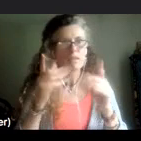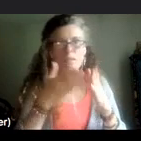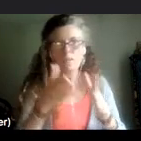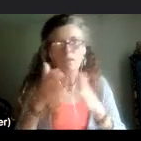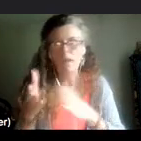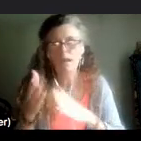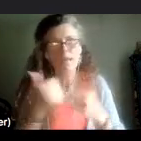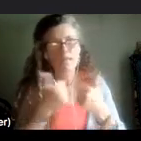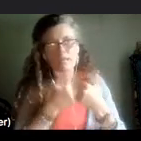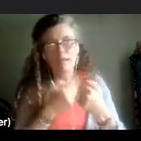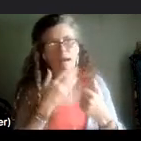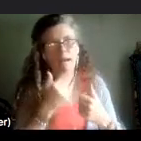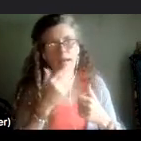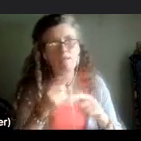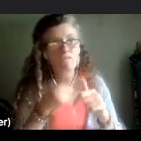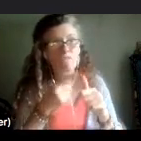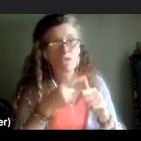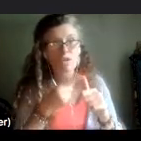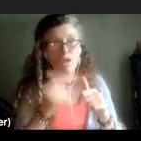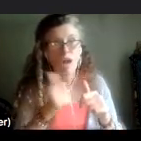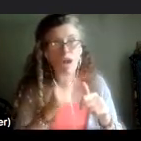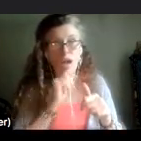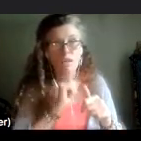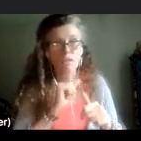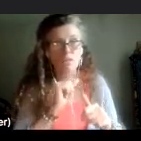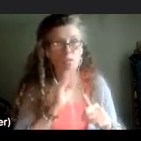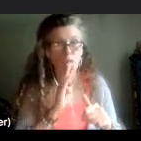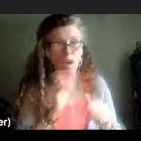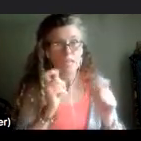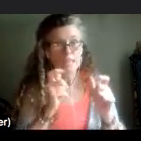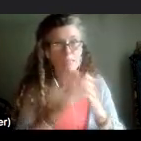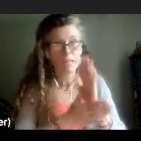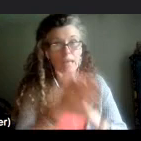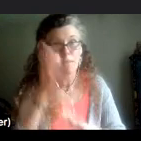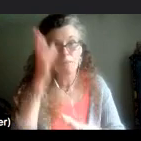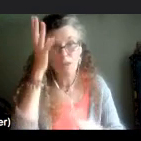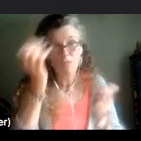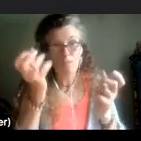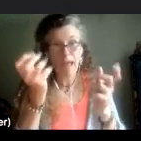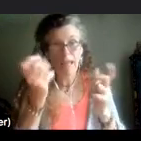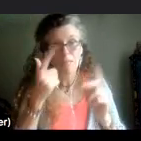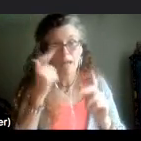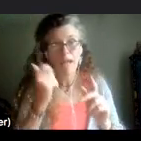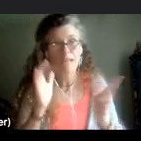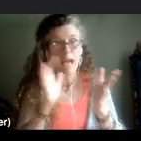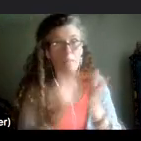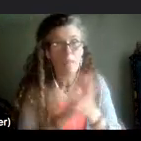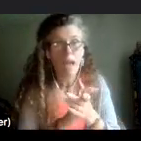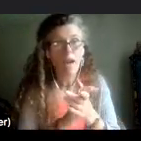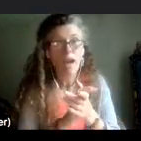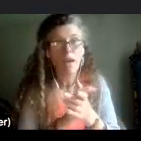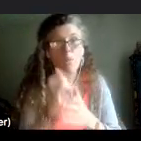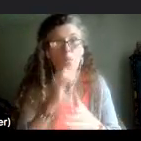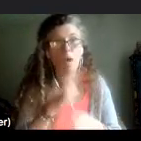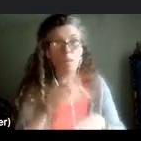honey. First of all, when I was 24, I instantly became a father of many because I married to a